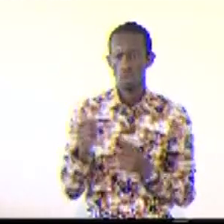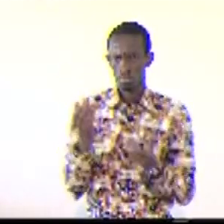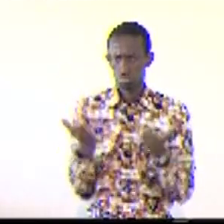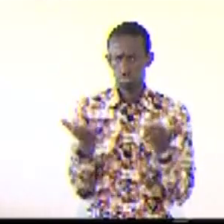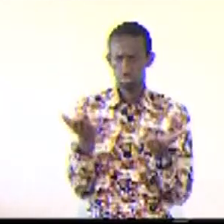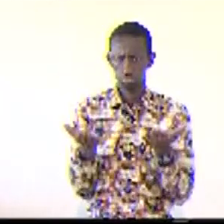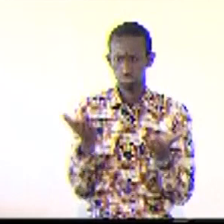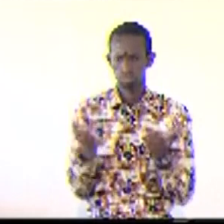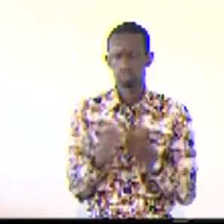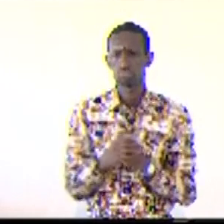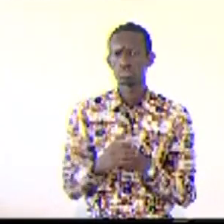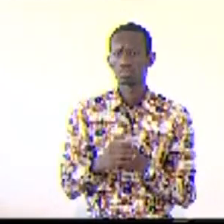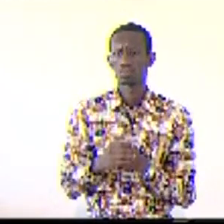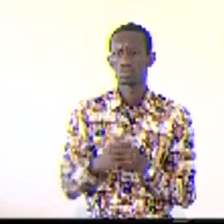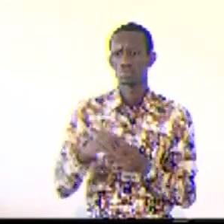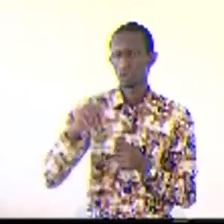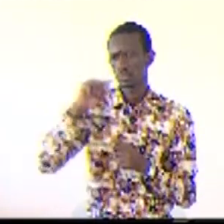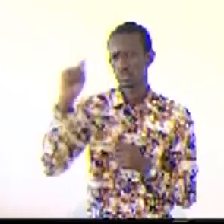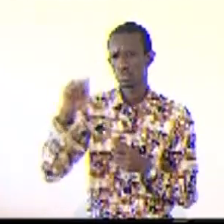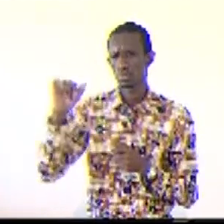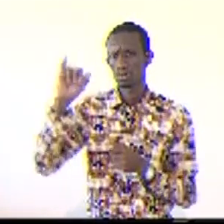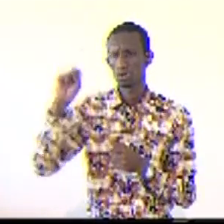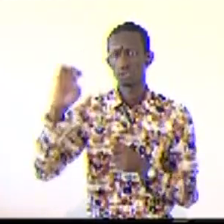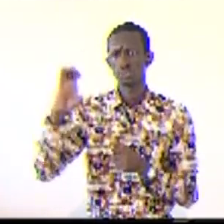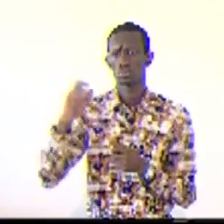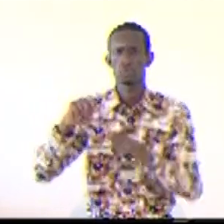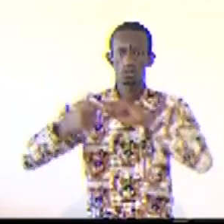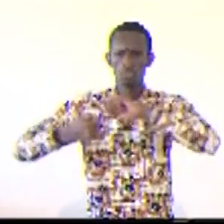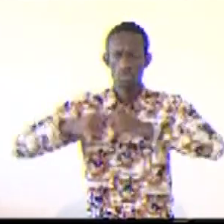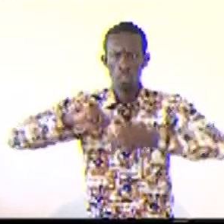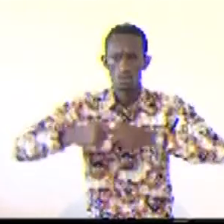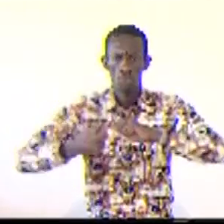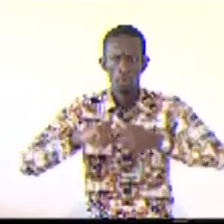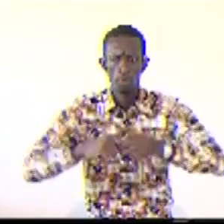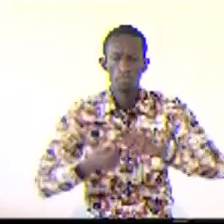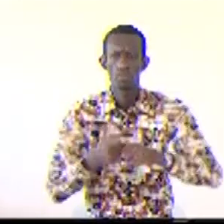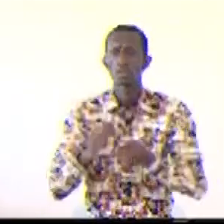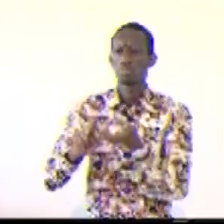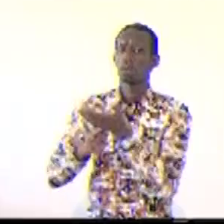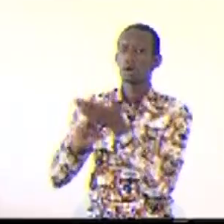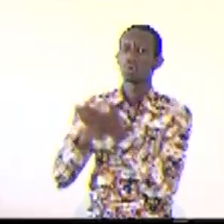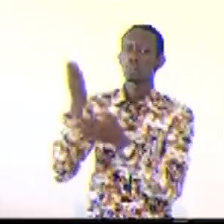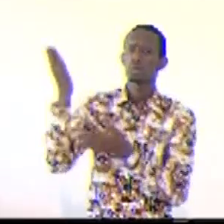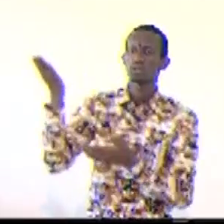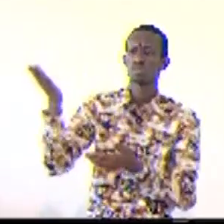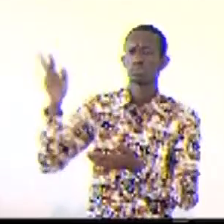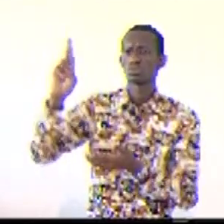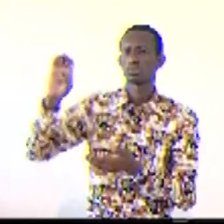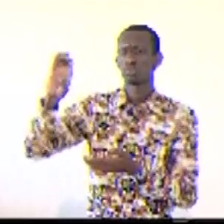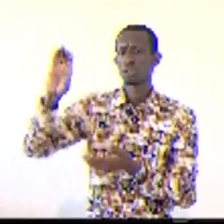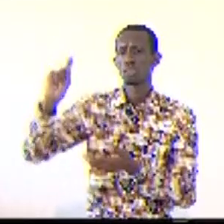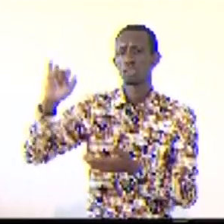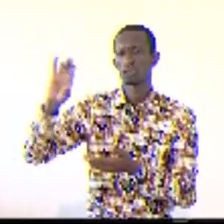zinc metal is used up during as the reaction goes along. Or we can use